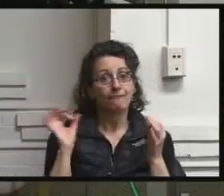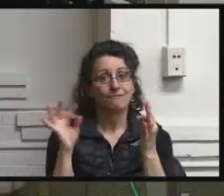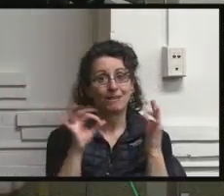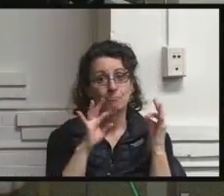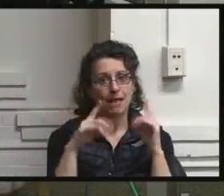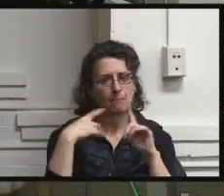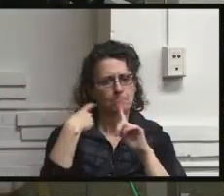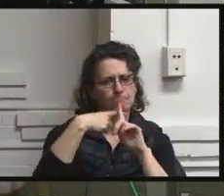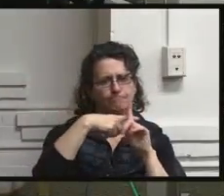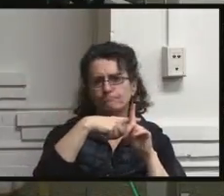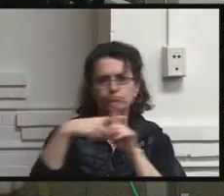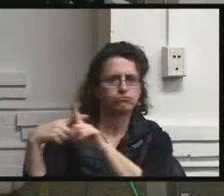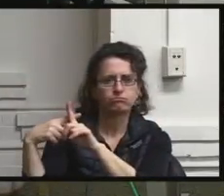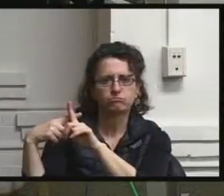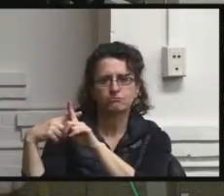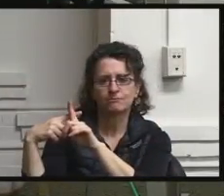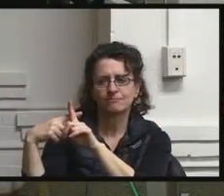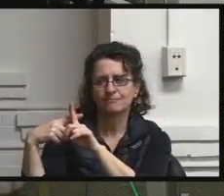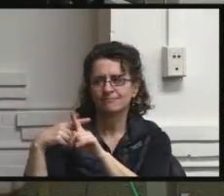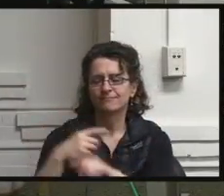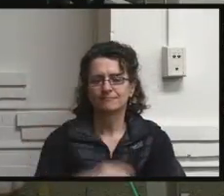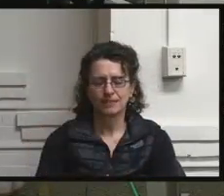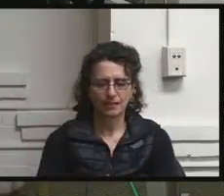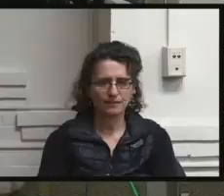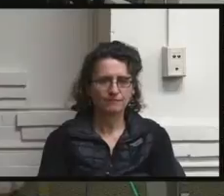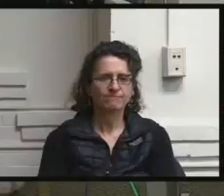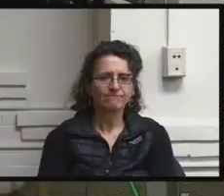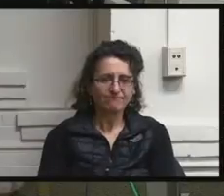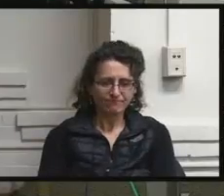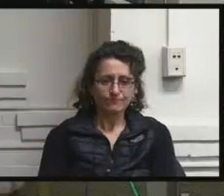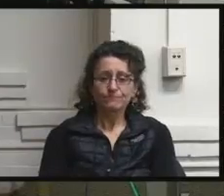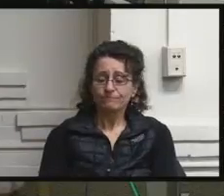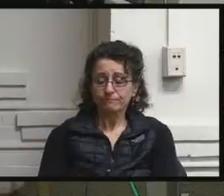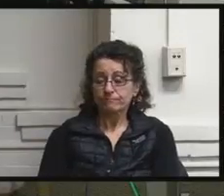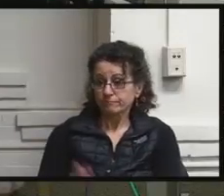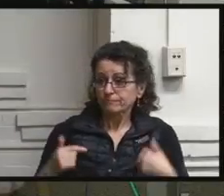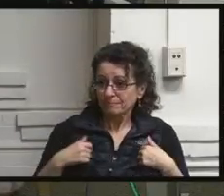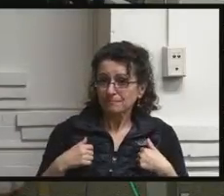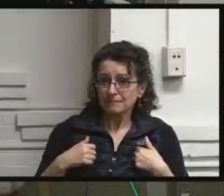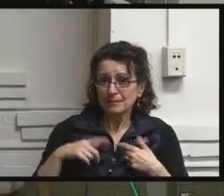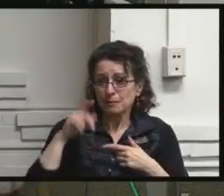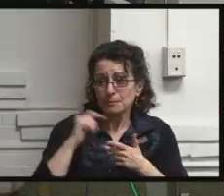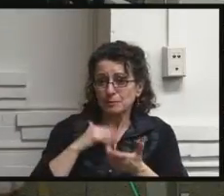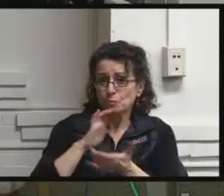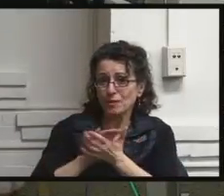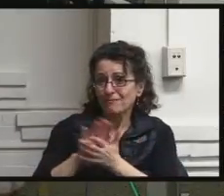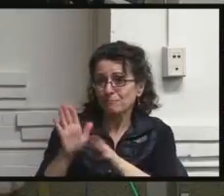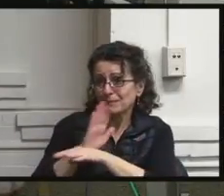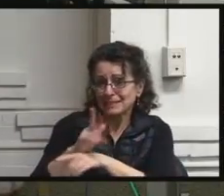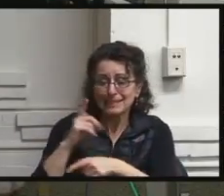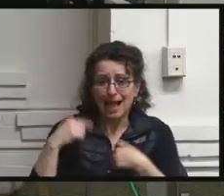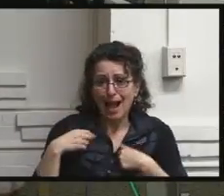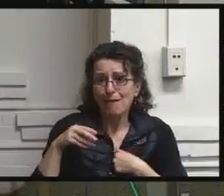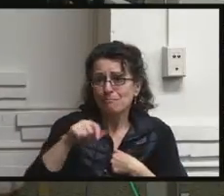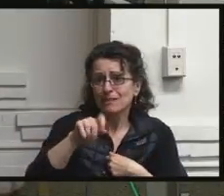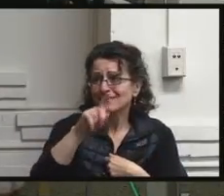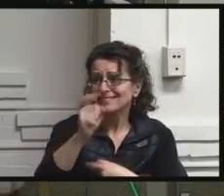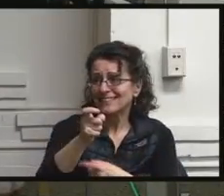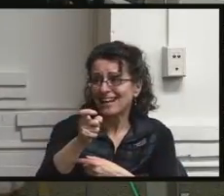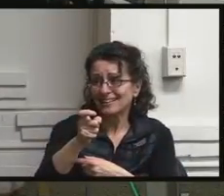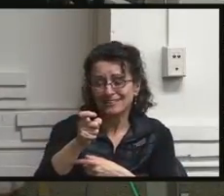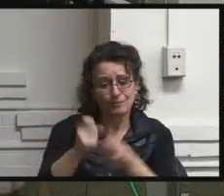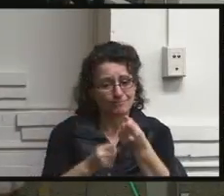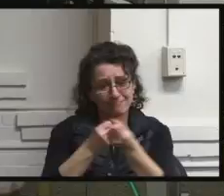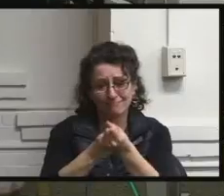And as a taxpayer in the district, I am extremely pleased at what is going